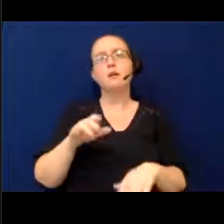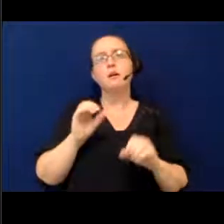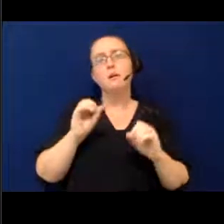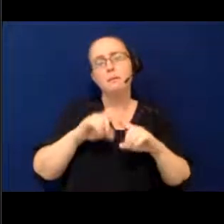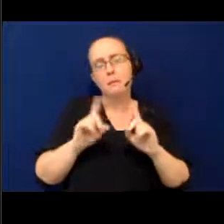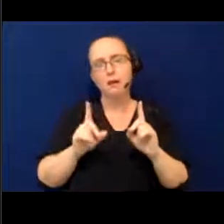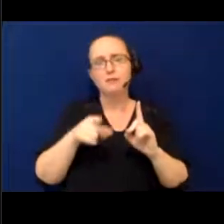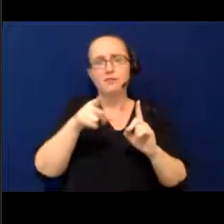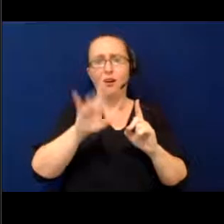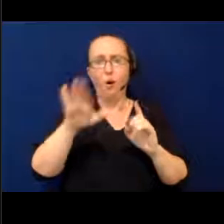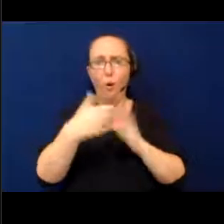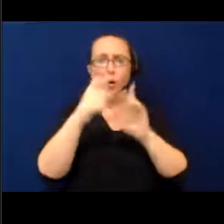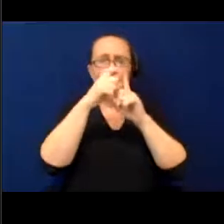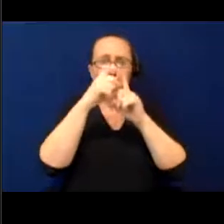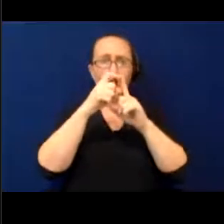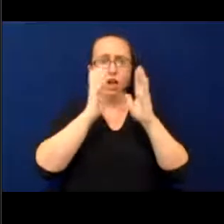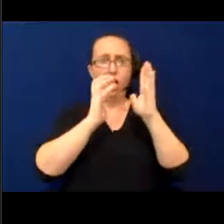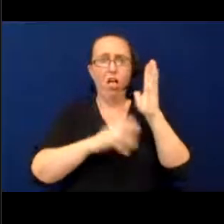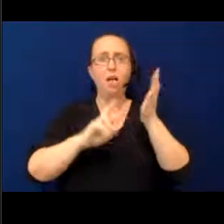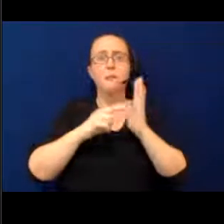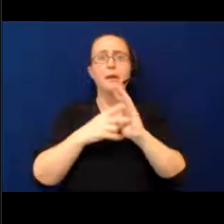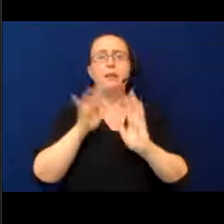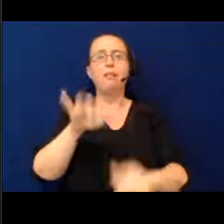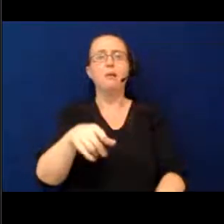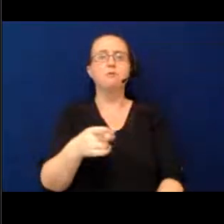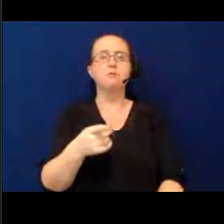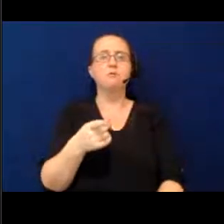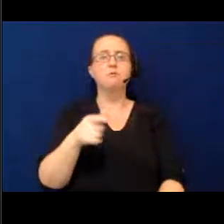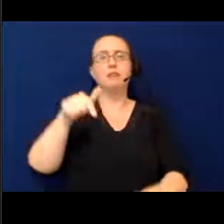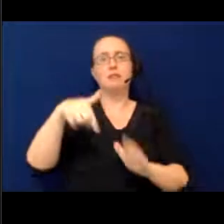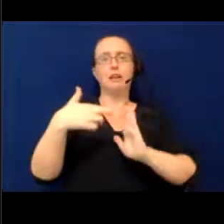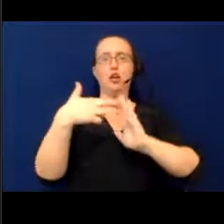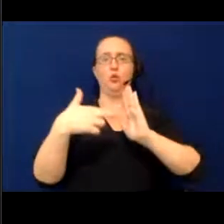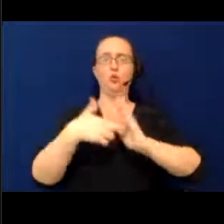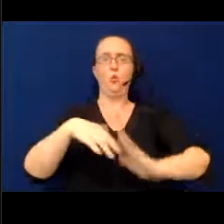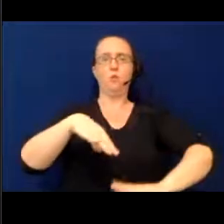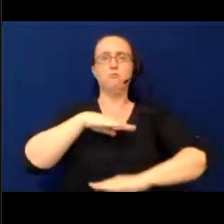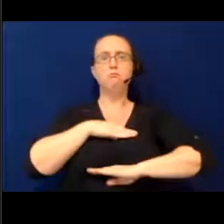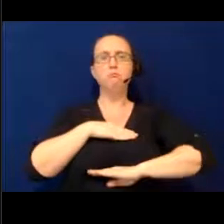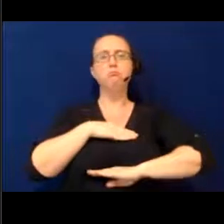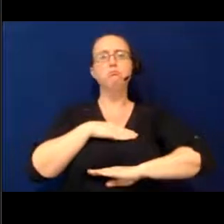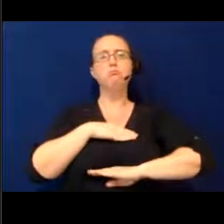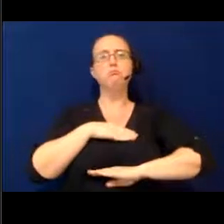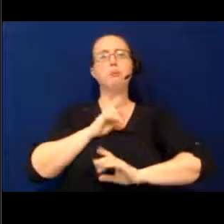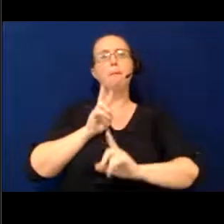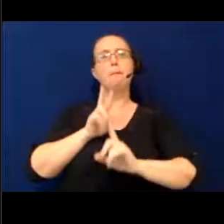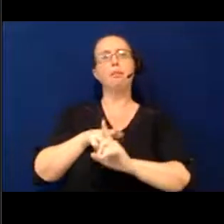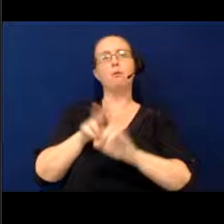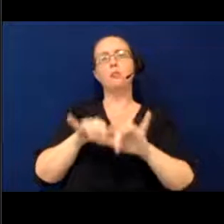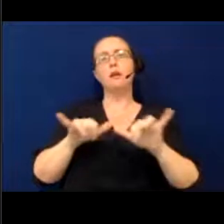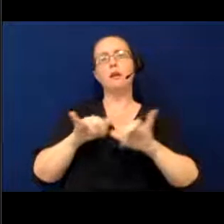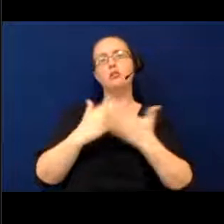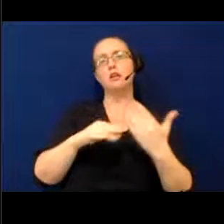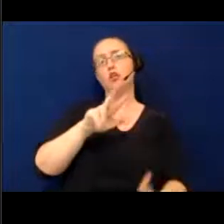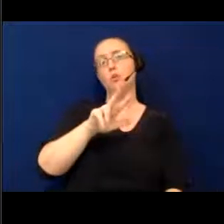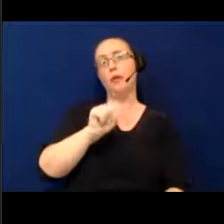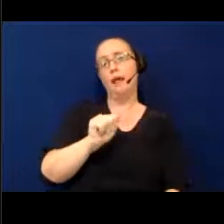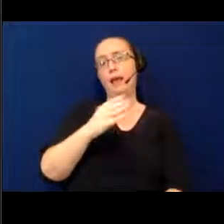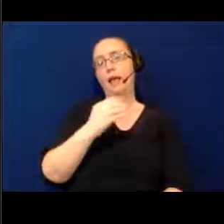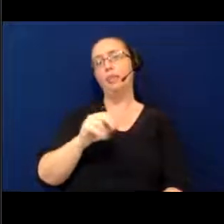all these words mean this. This rule meets the applicable standards in Section 3A and 3B2